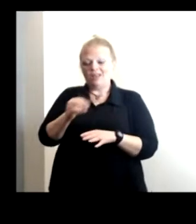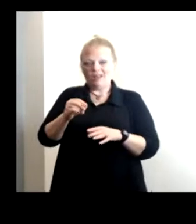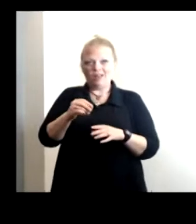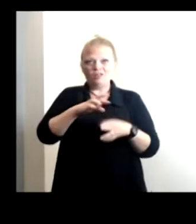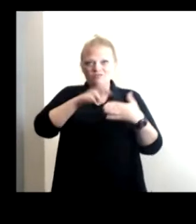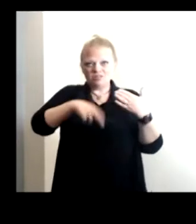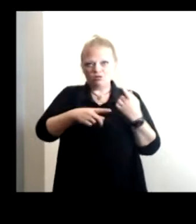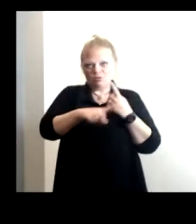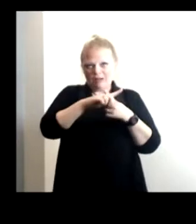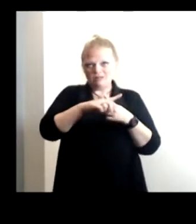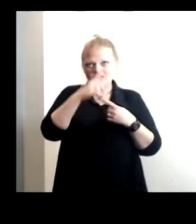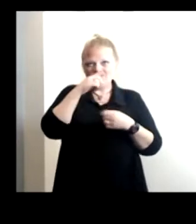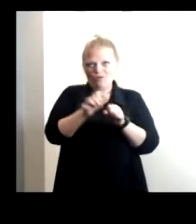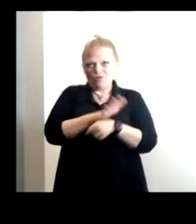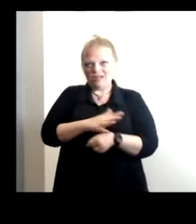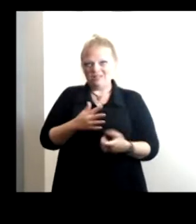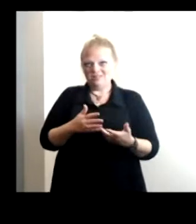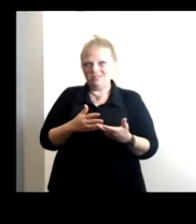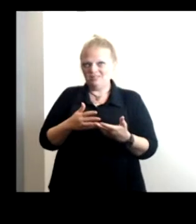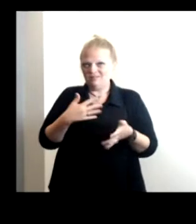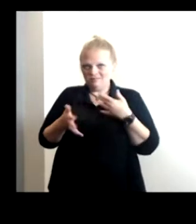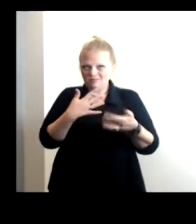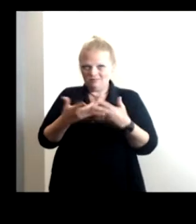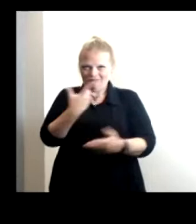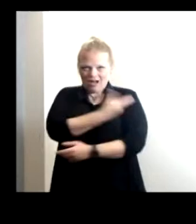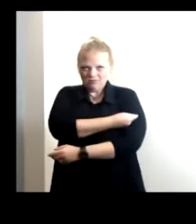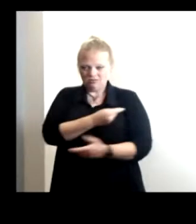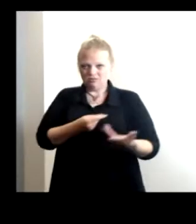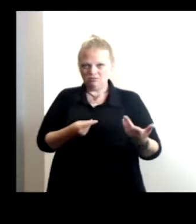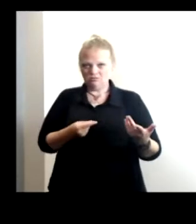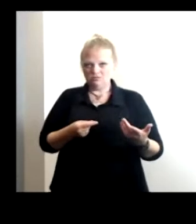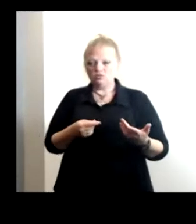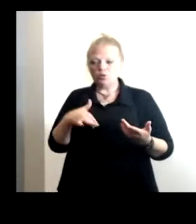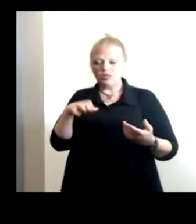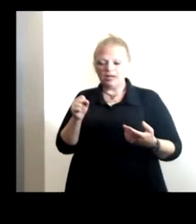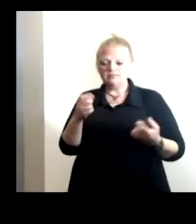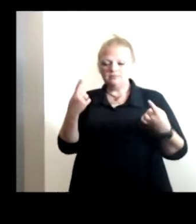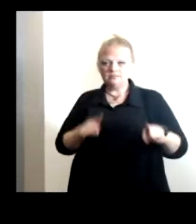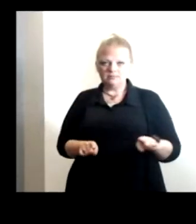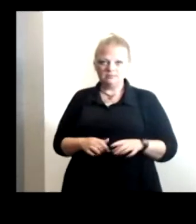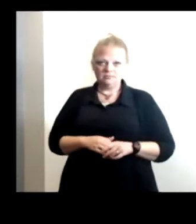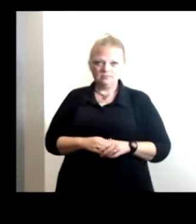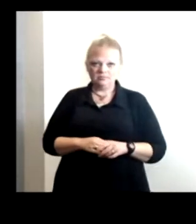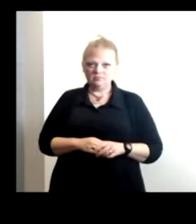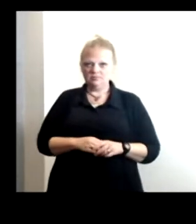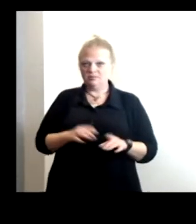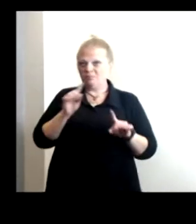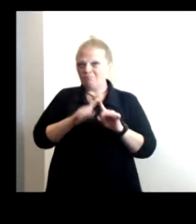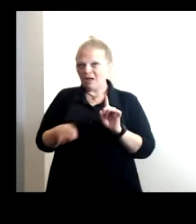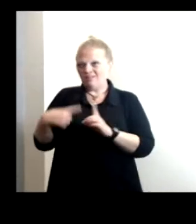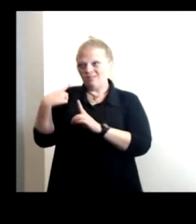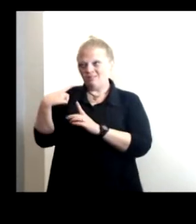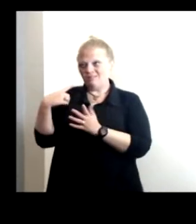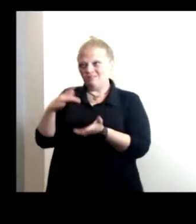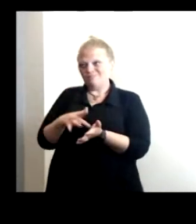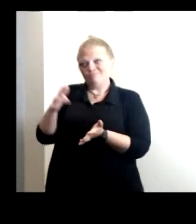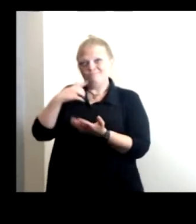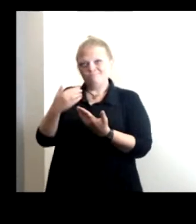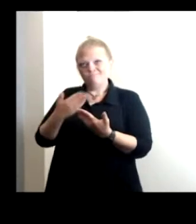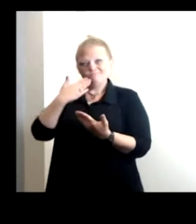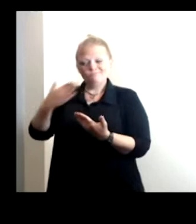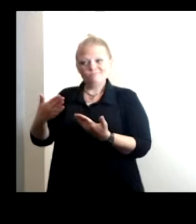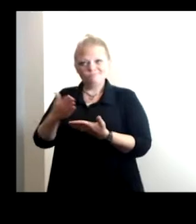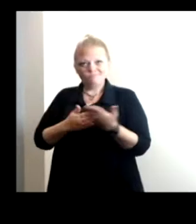positive for COVID-19. So we do have breakthrough cases. The advantage of being vaccinated is